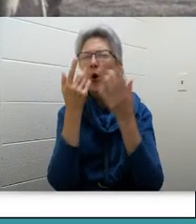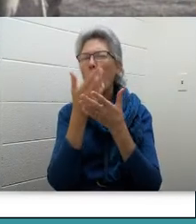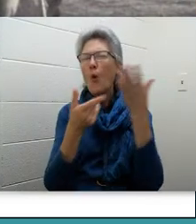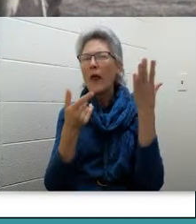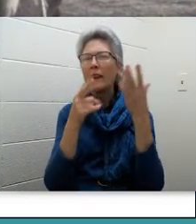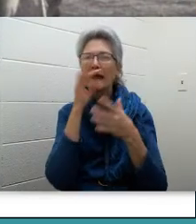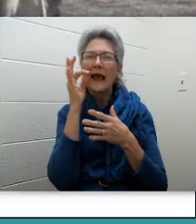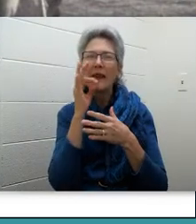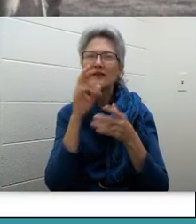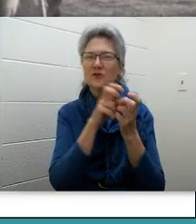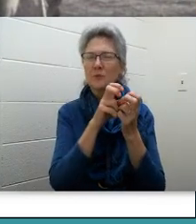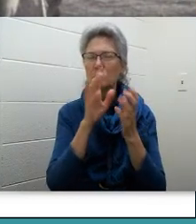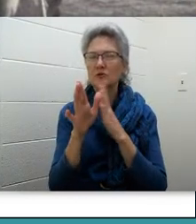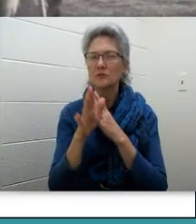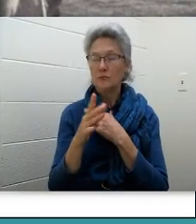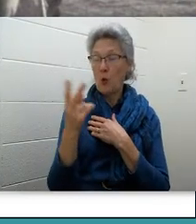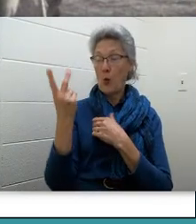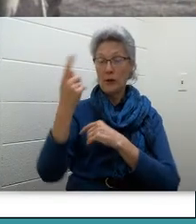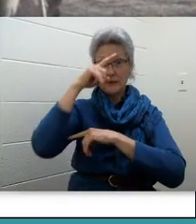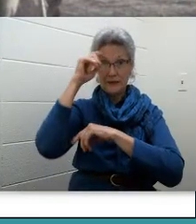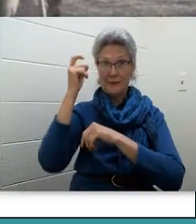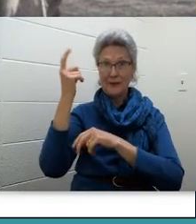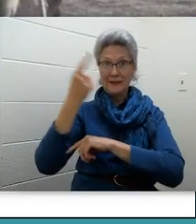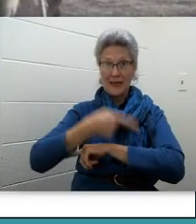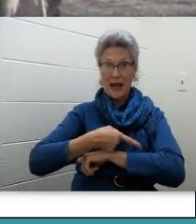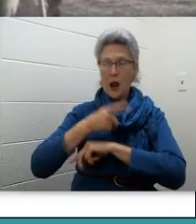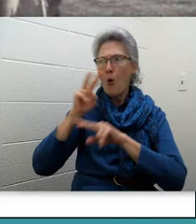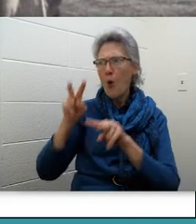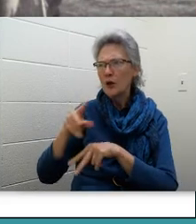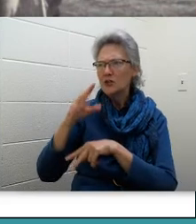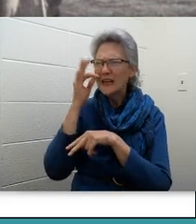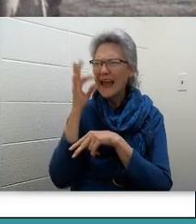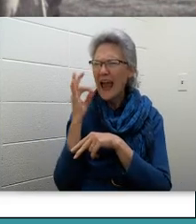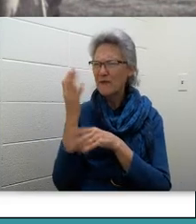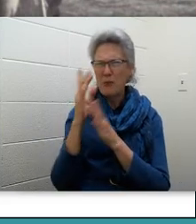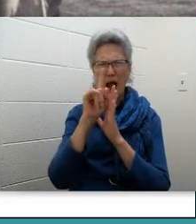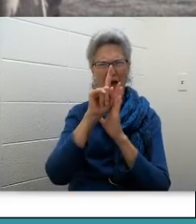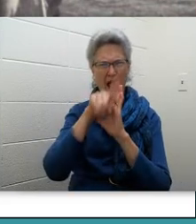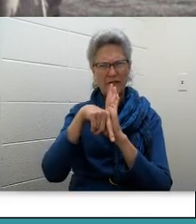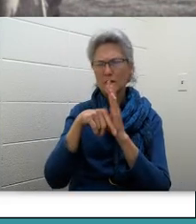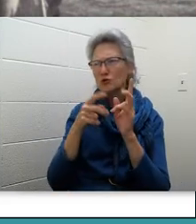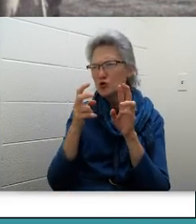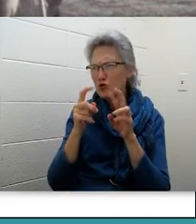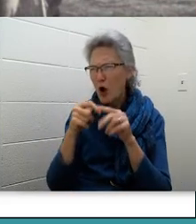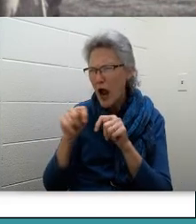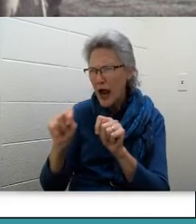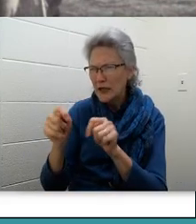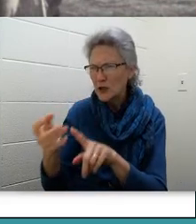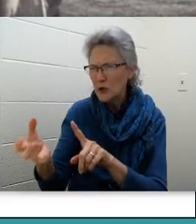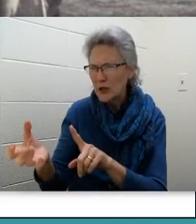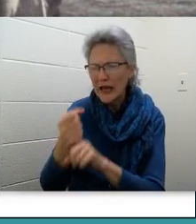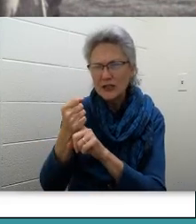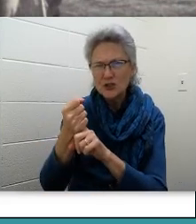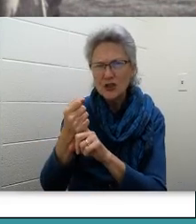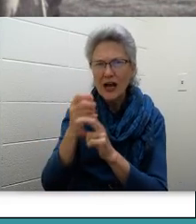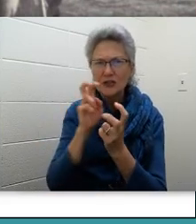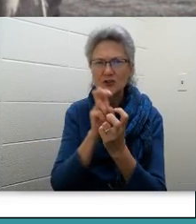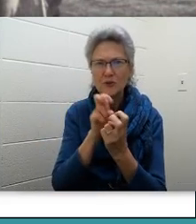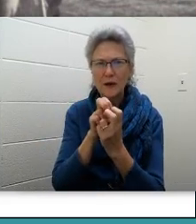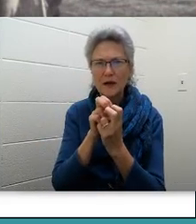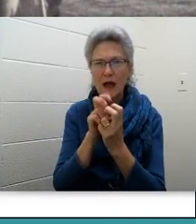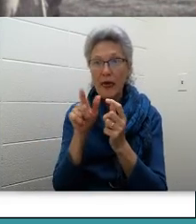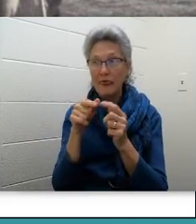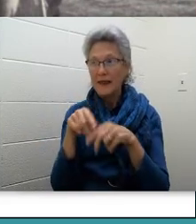summer day, I watched a cat for nearly a half hour trying her arts upon a chipmunk, then